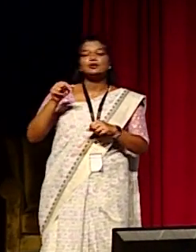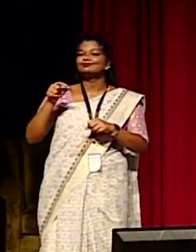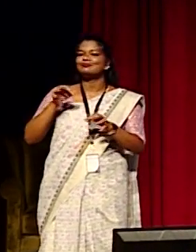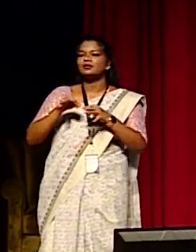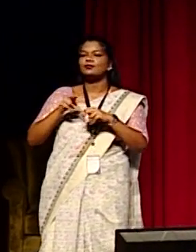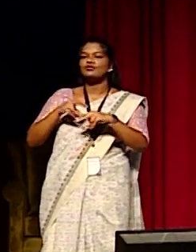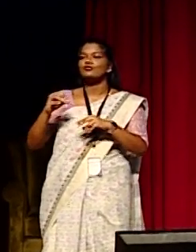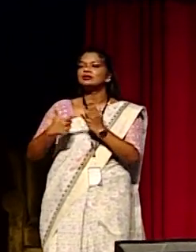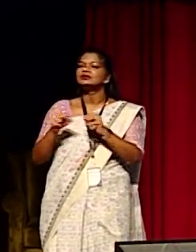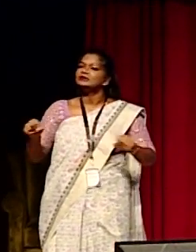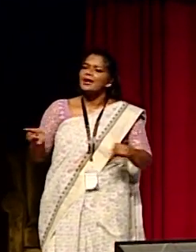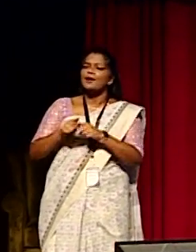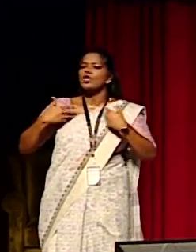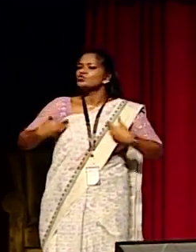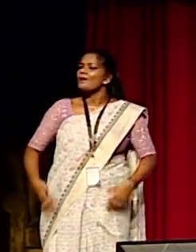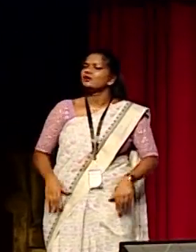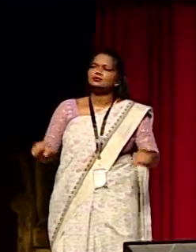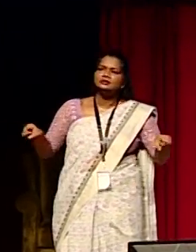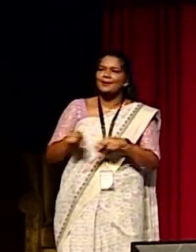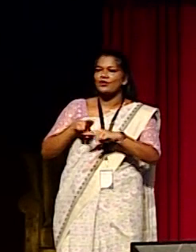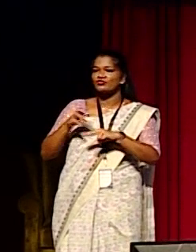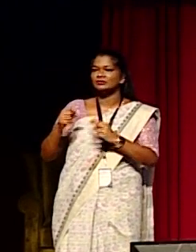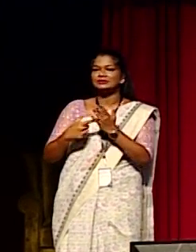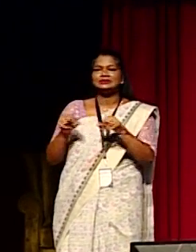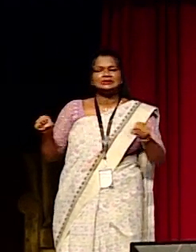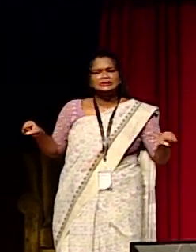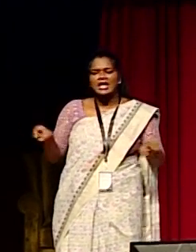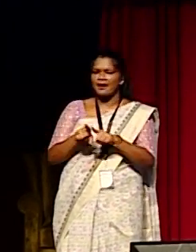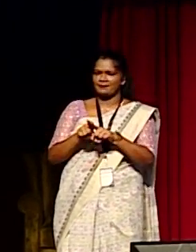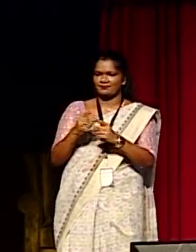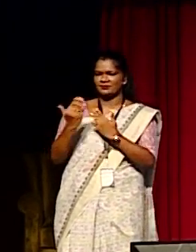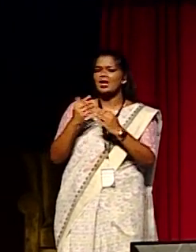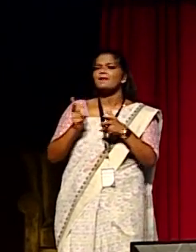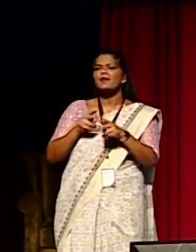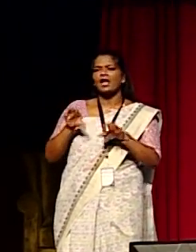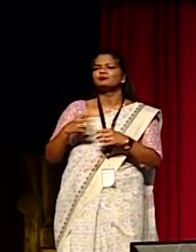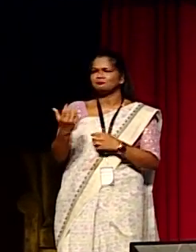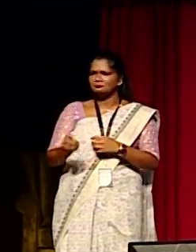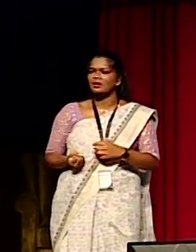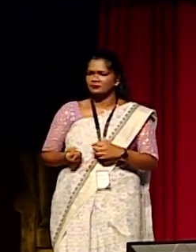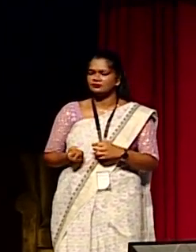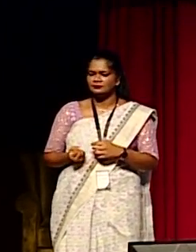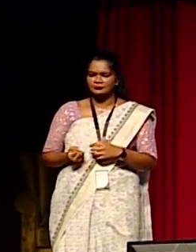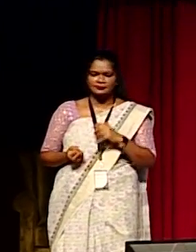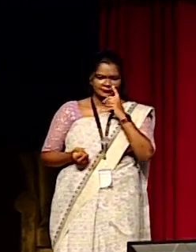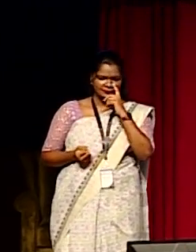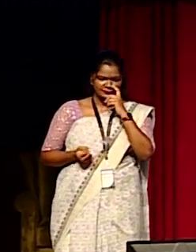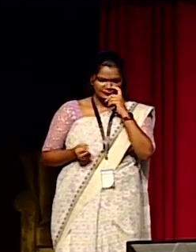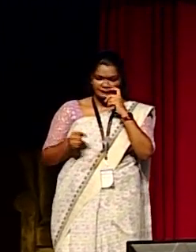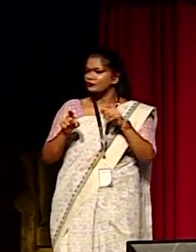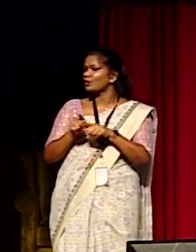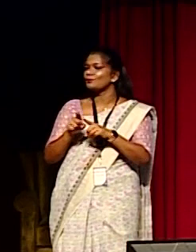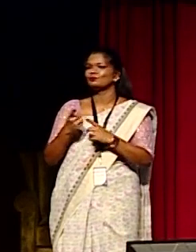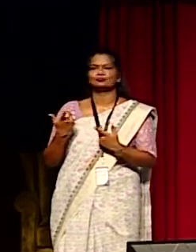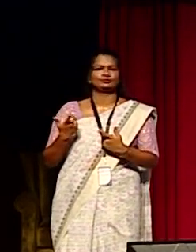that looks like a human foot, a foot that permits dorsiflexion so people can squat, a foot that has inversion